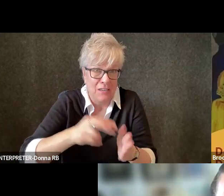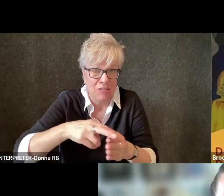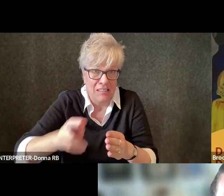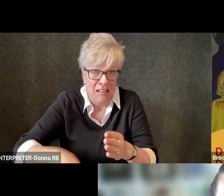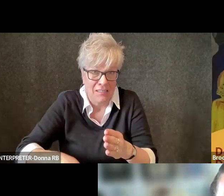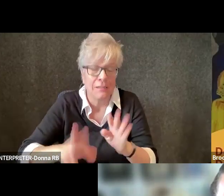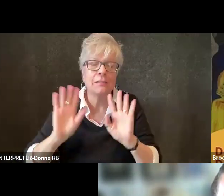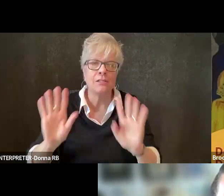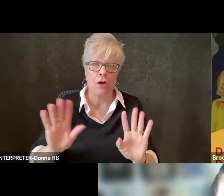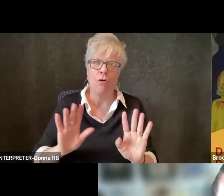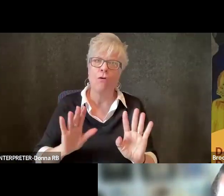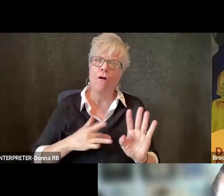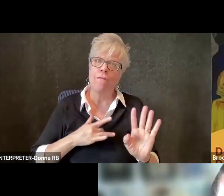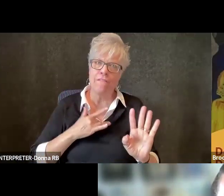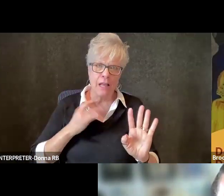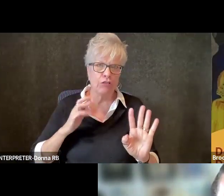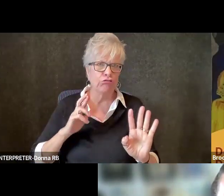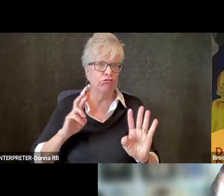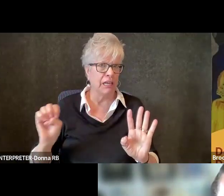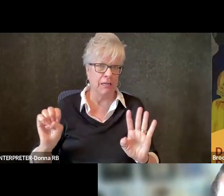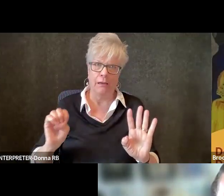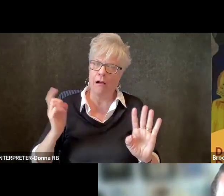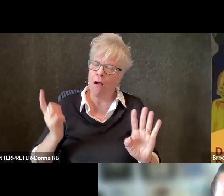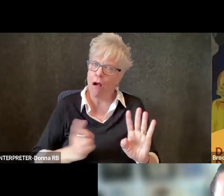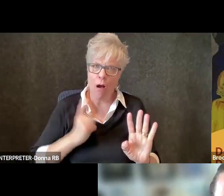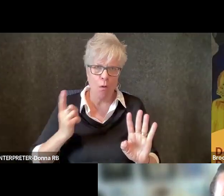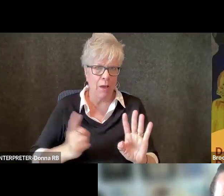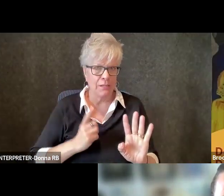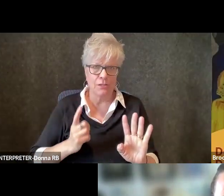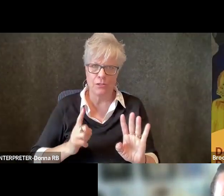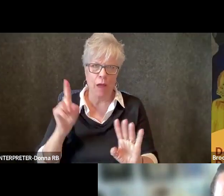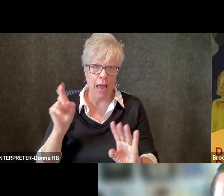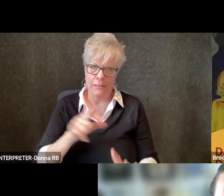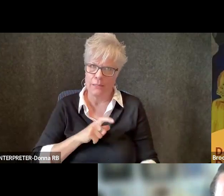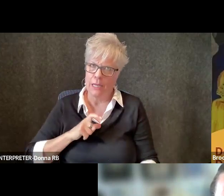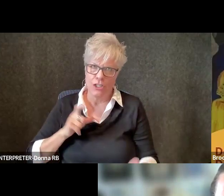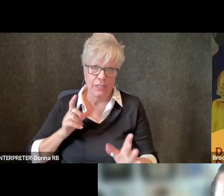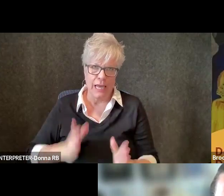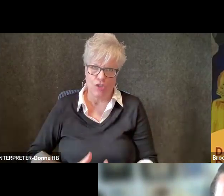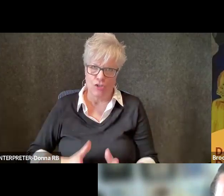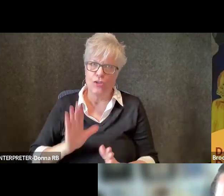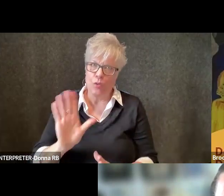question always after something passes and you have questions.